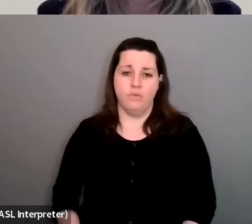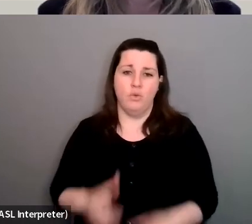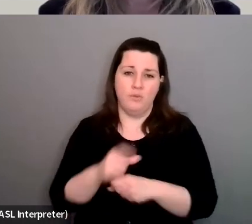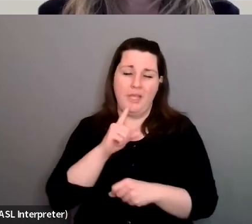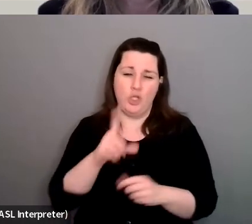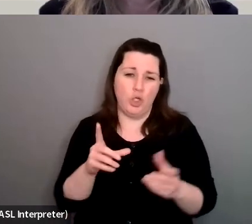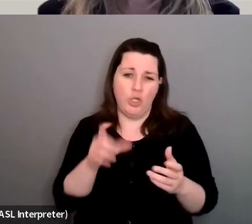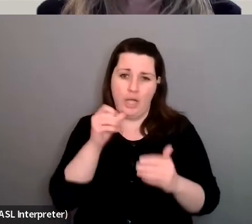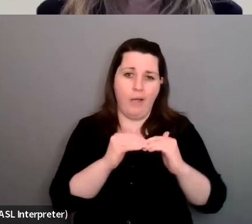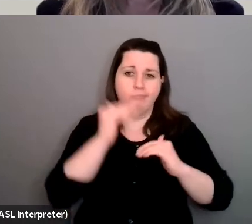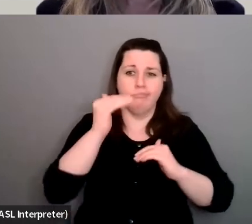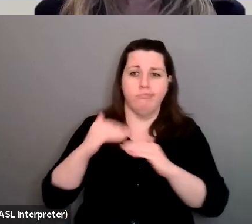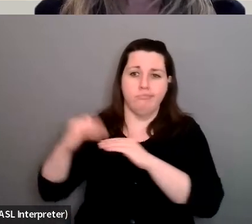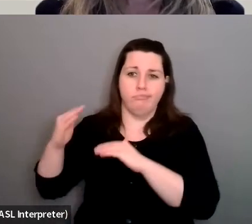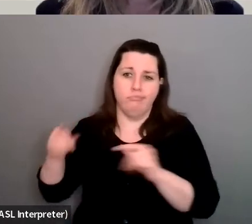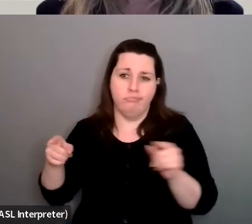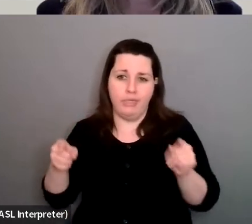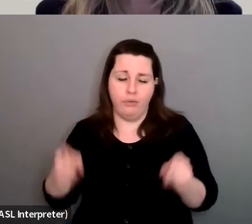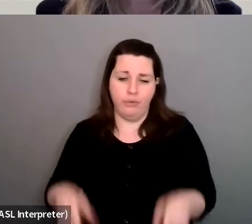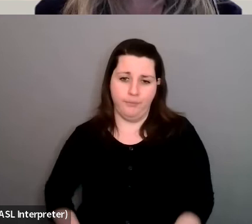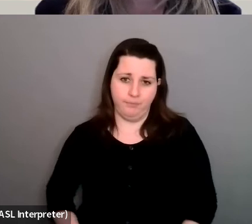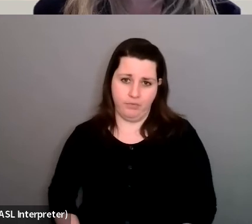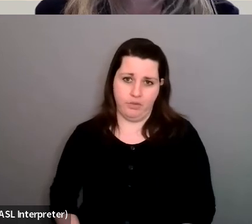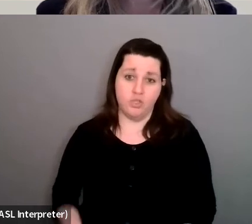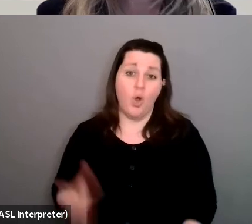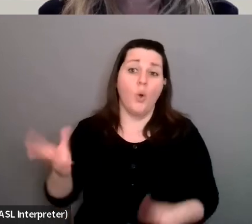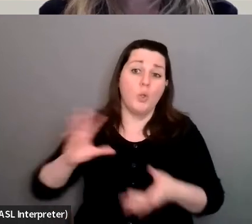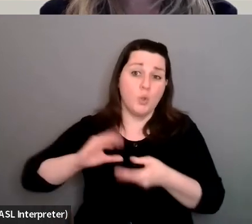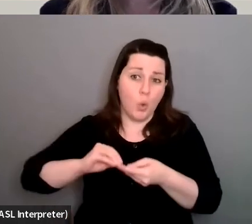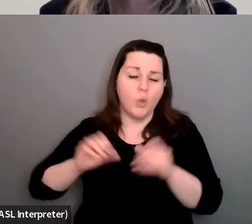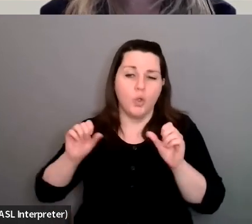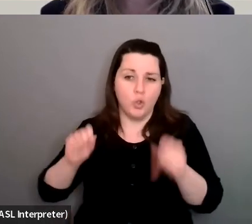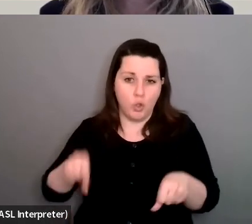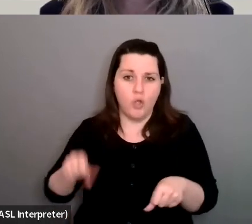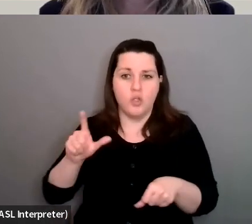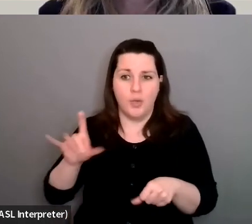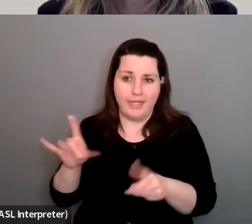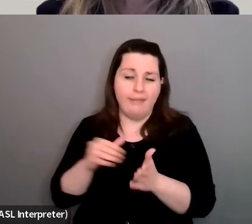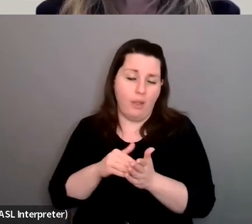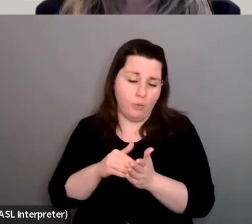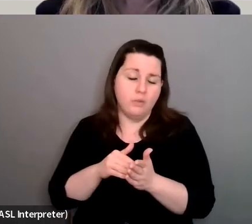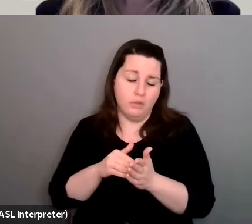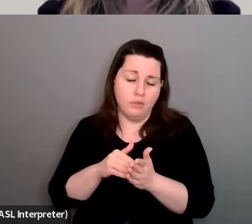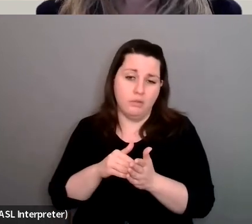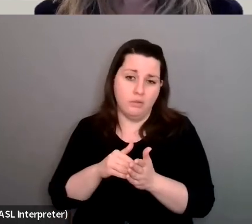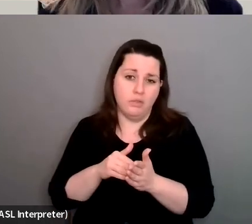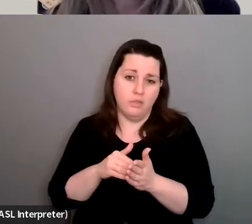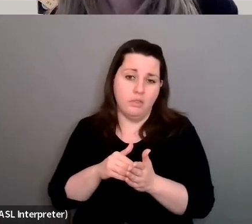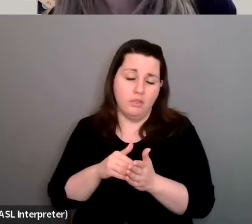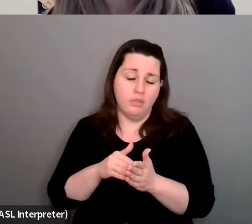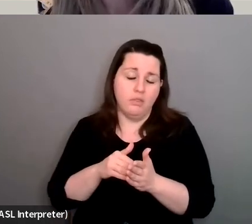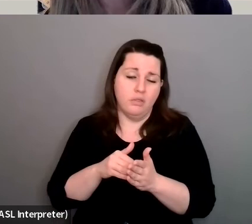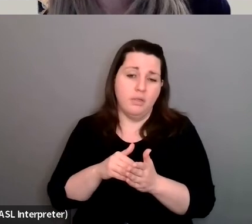in work income. Okay. So in total, you could put in the 28,000,